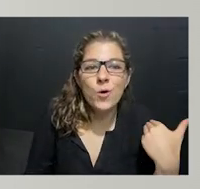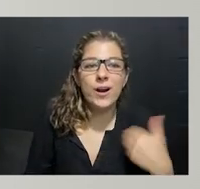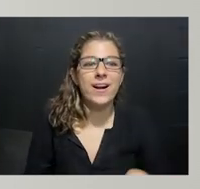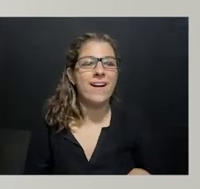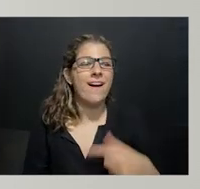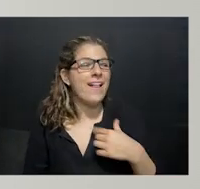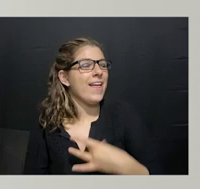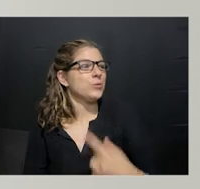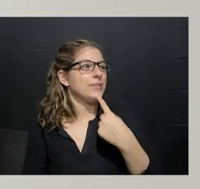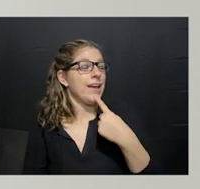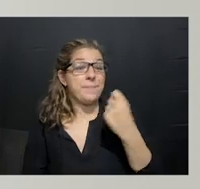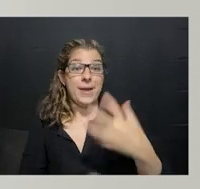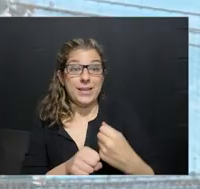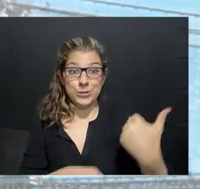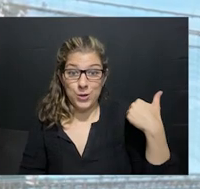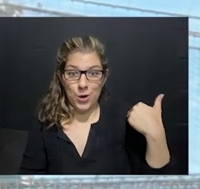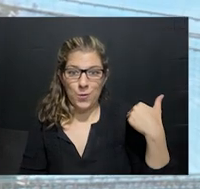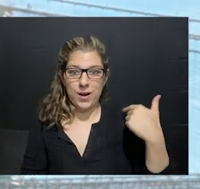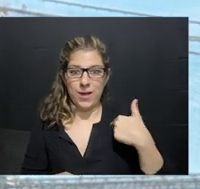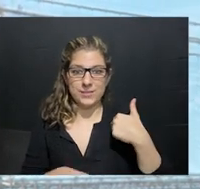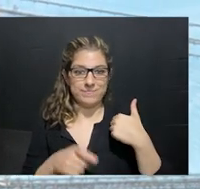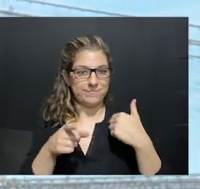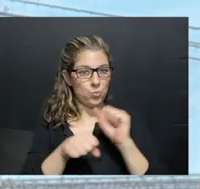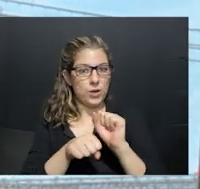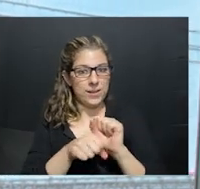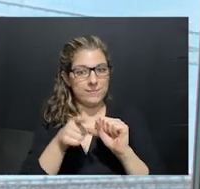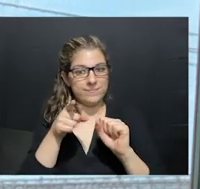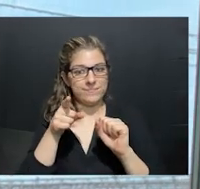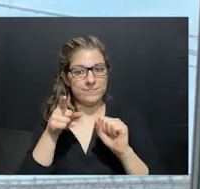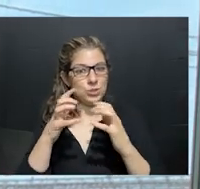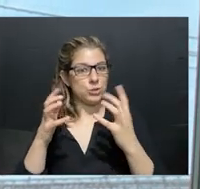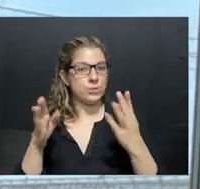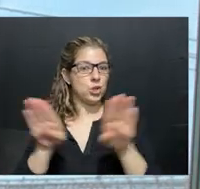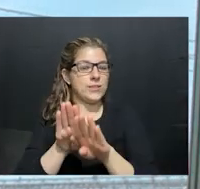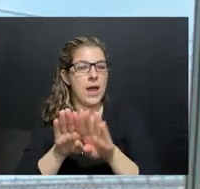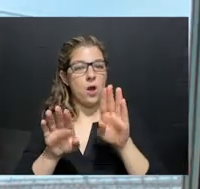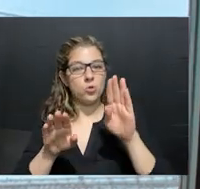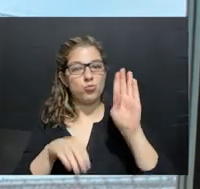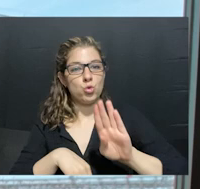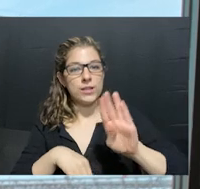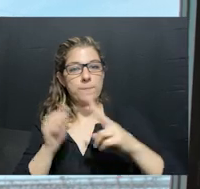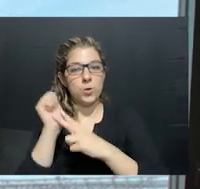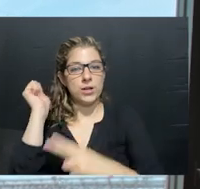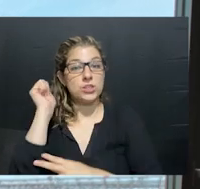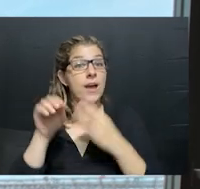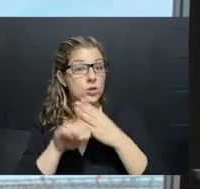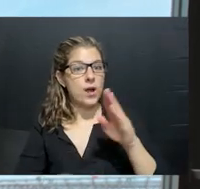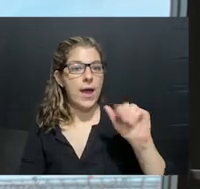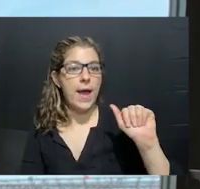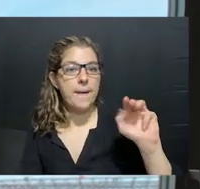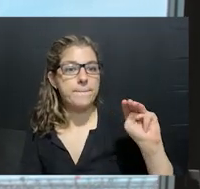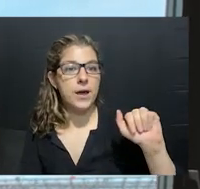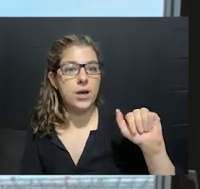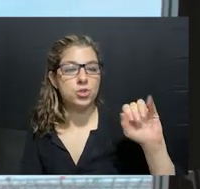that years ago, when I was, you know, working with activists to shut down the Brooklyn Bridge after Amadou Diallo